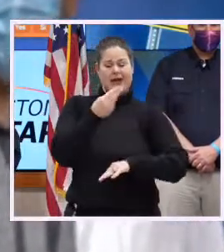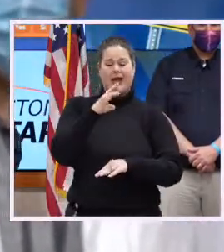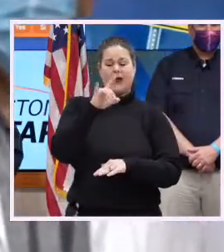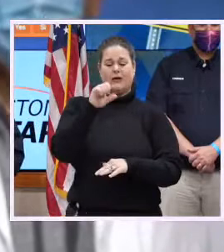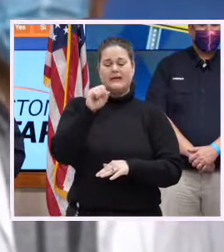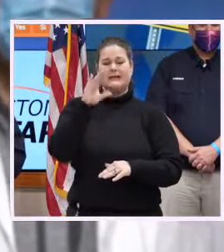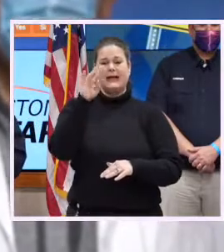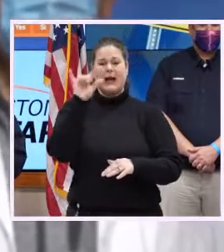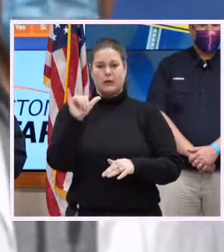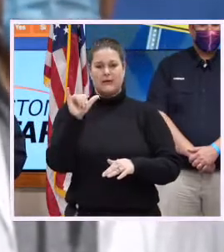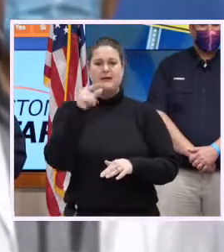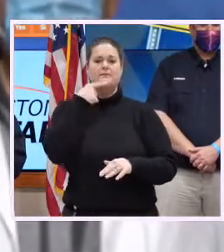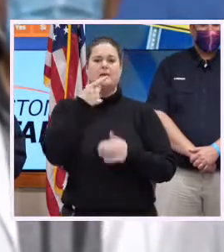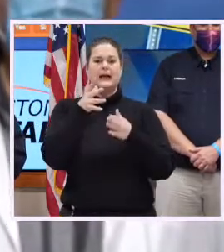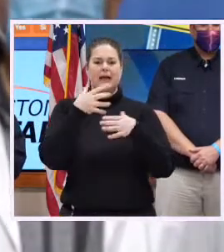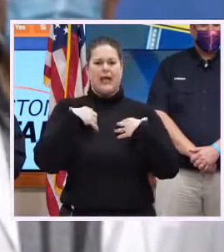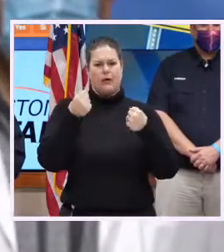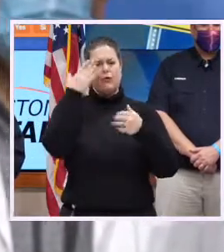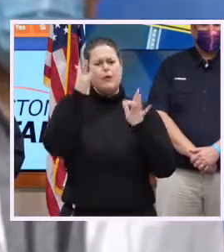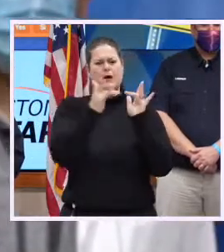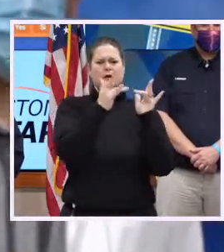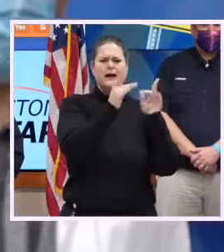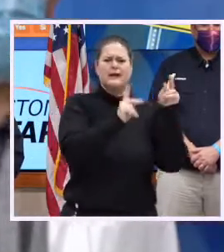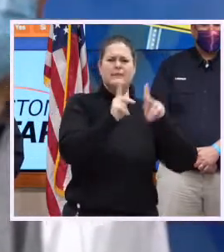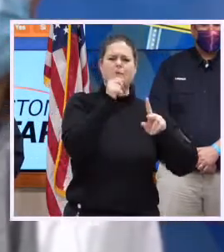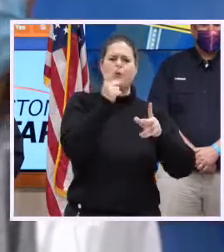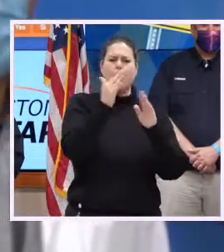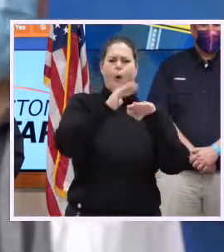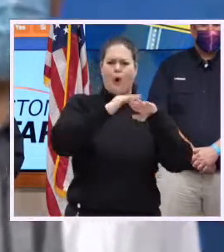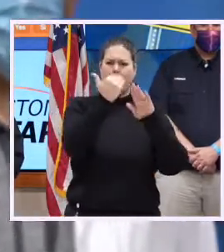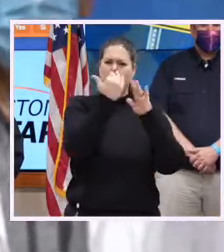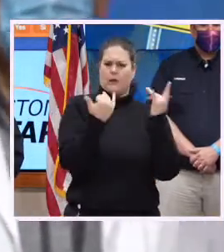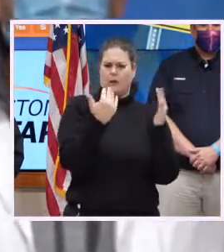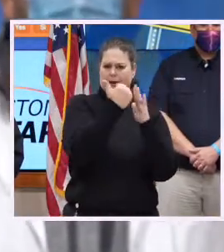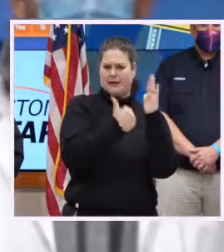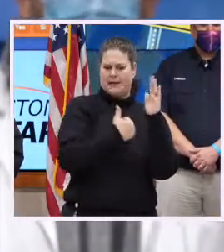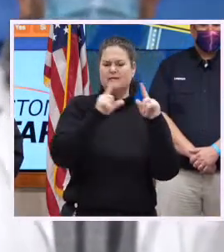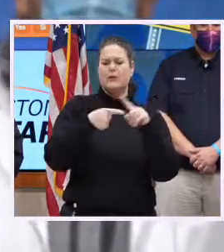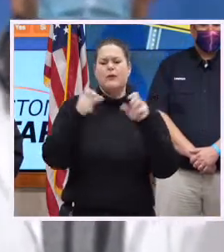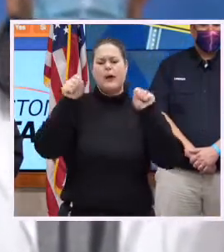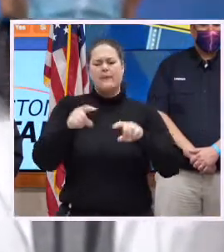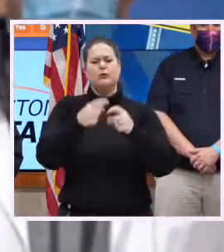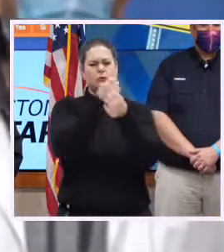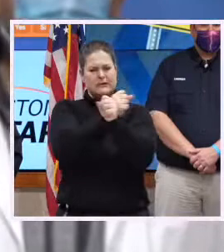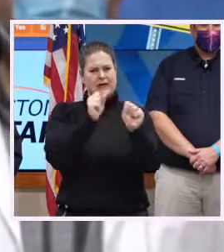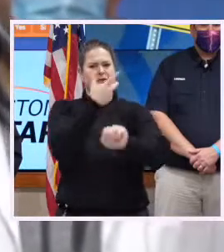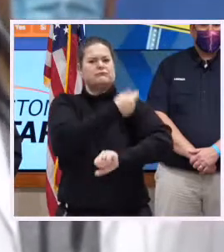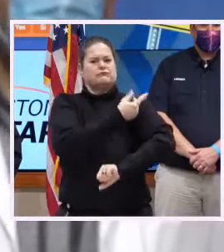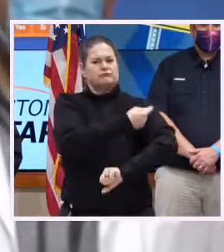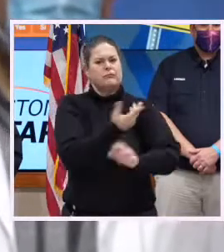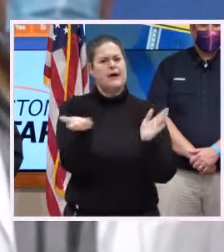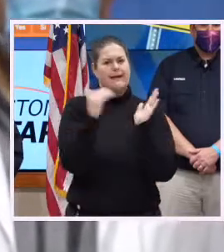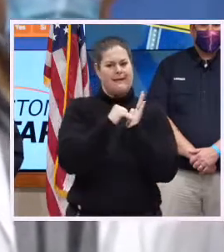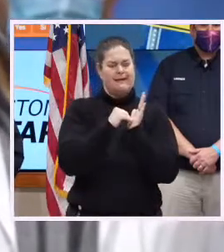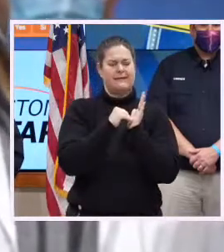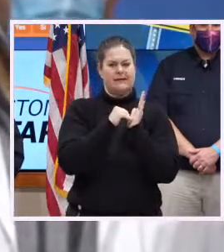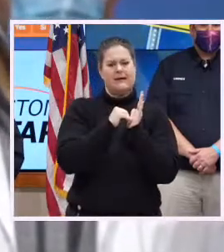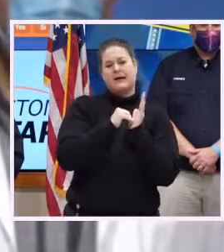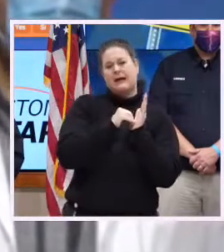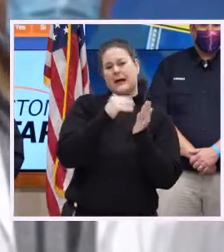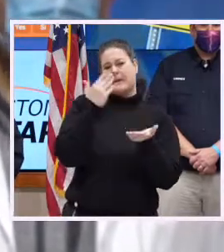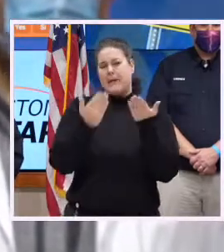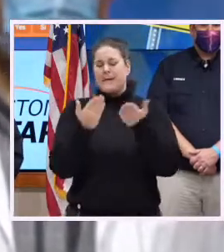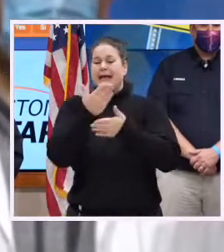our wait list once they're able to administer vaccines safely again. They may be able to start administering some